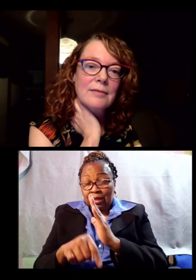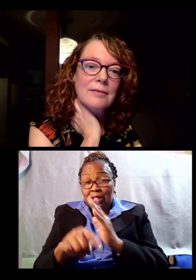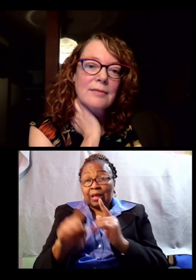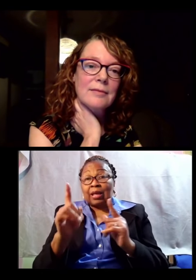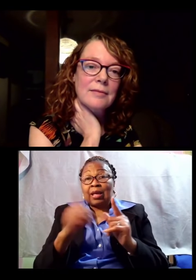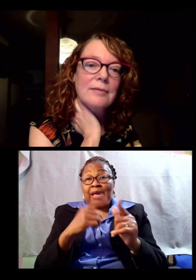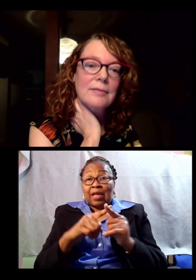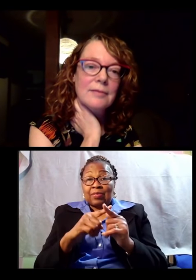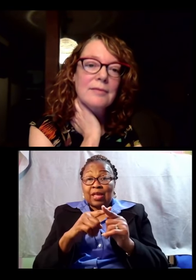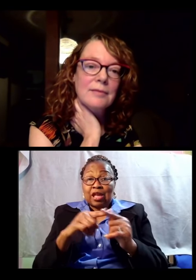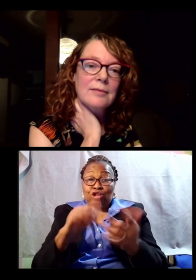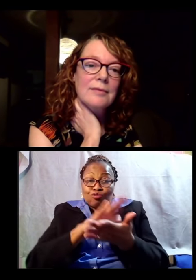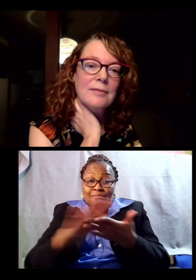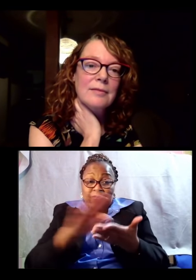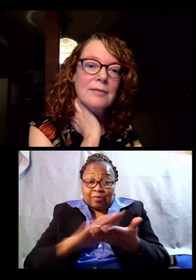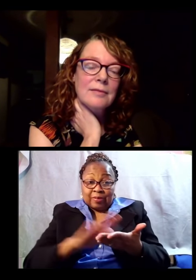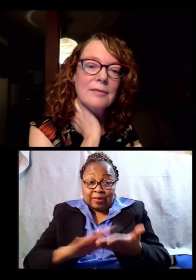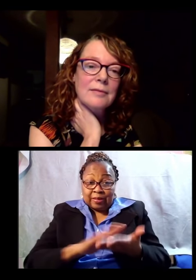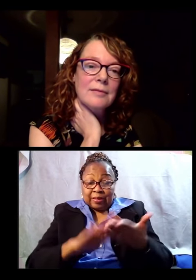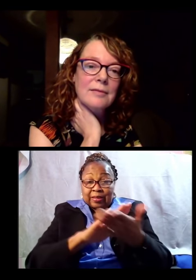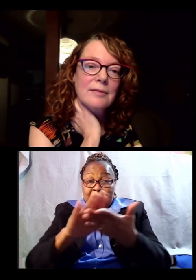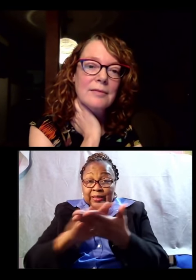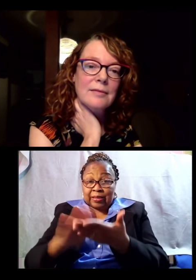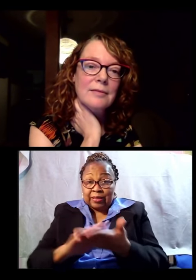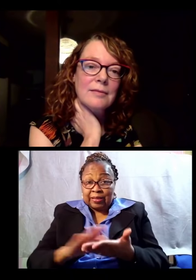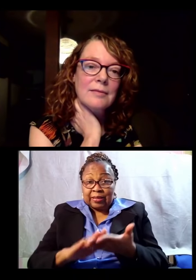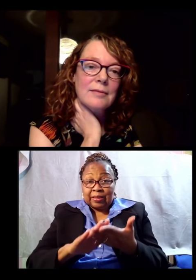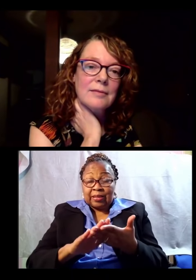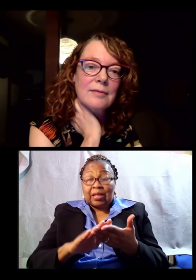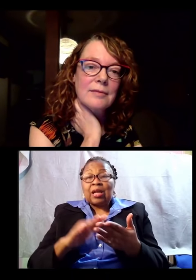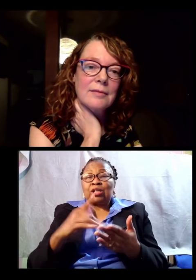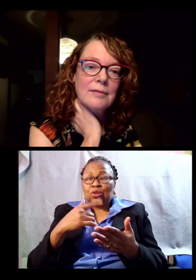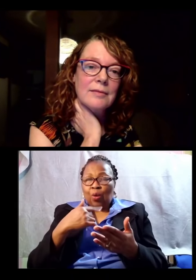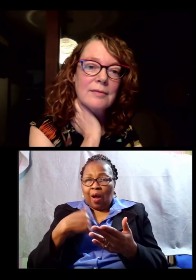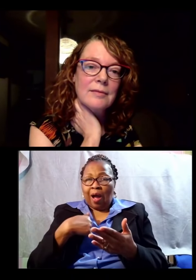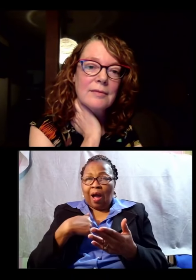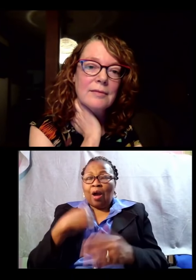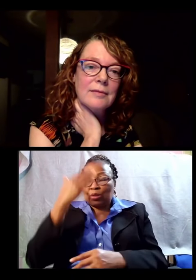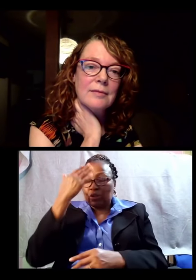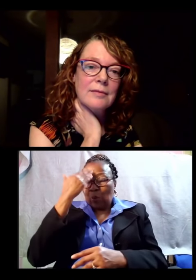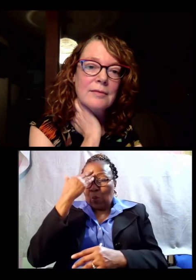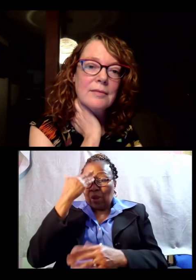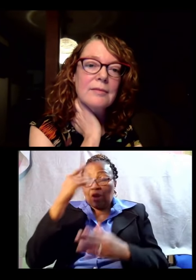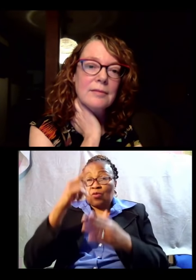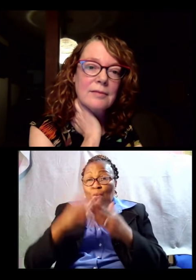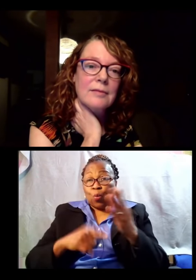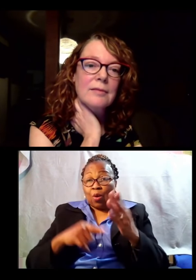gut it. So I was quite aware of what was inside